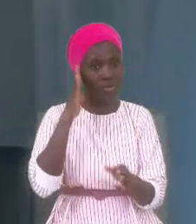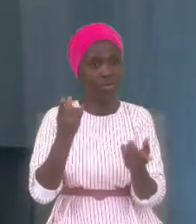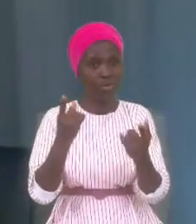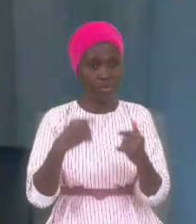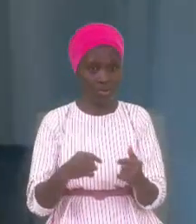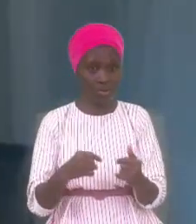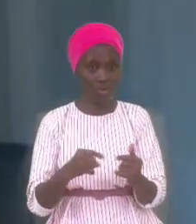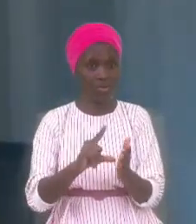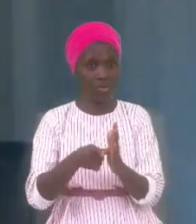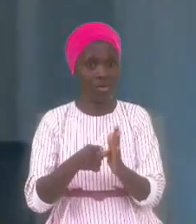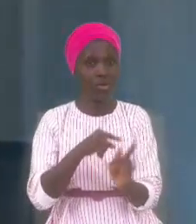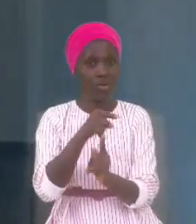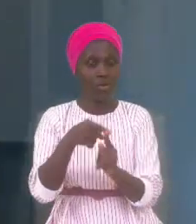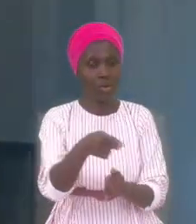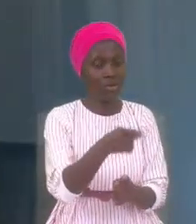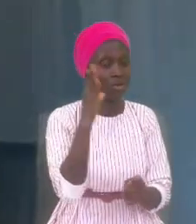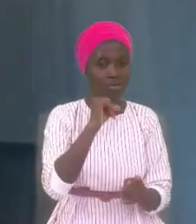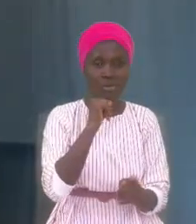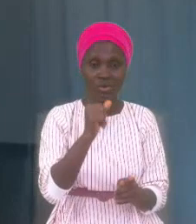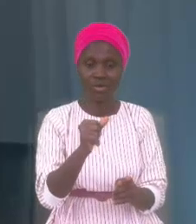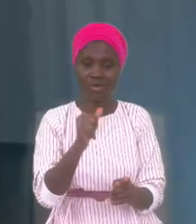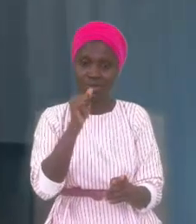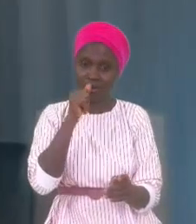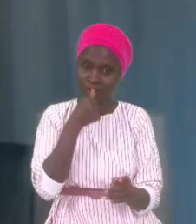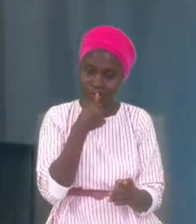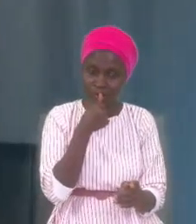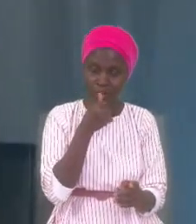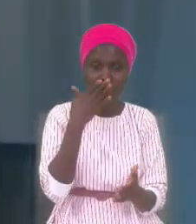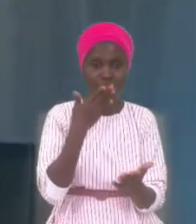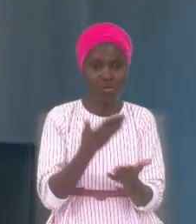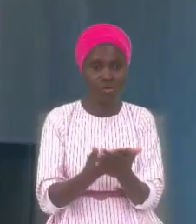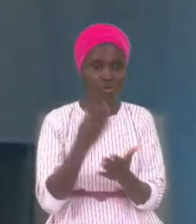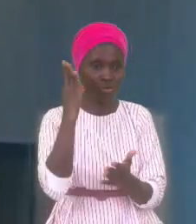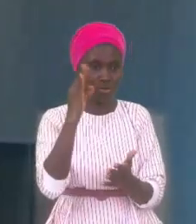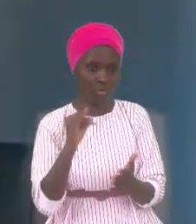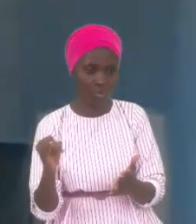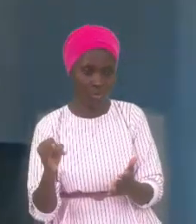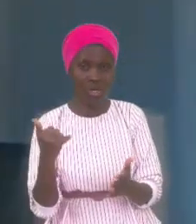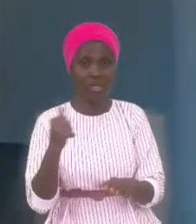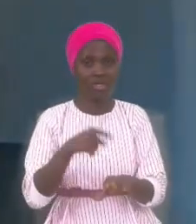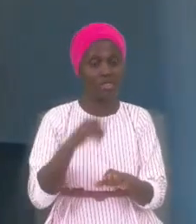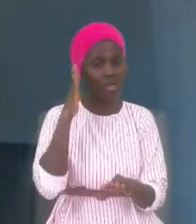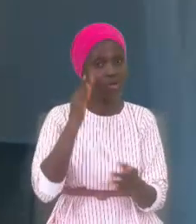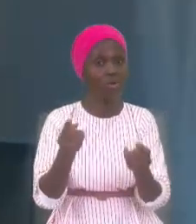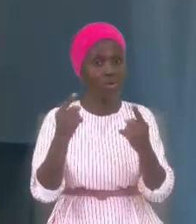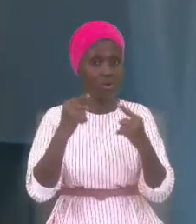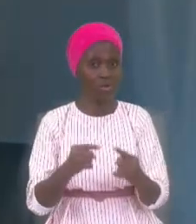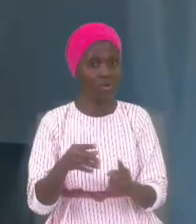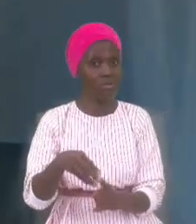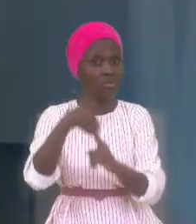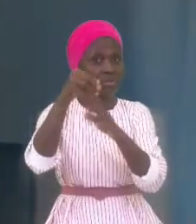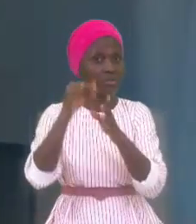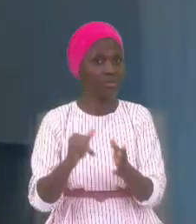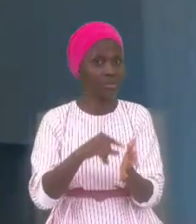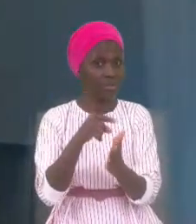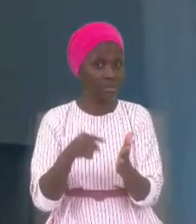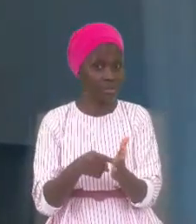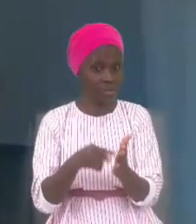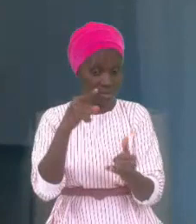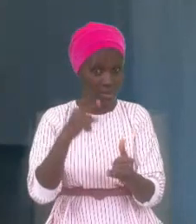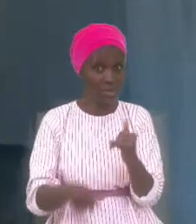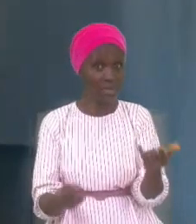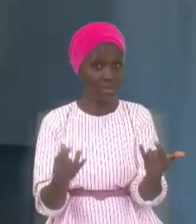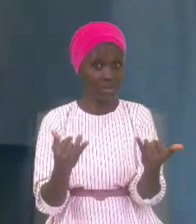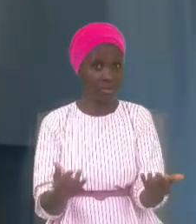endure sound doctrine. The time will come, especially these last days, when people, only what they